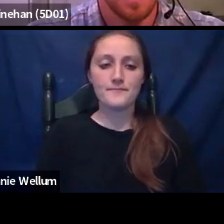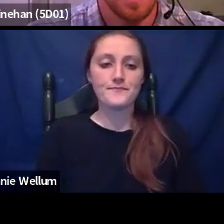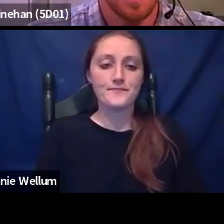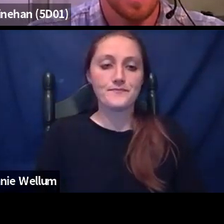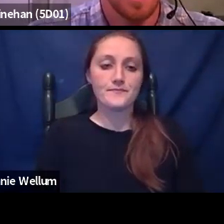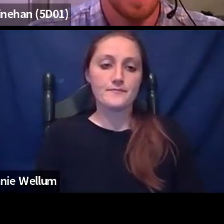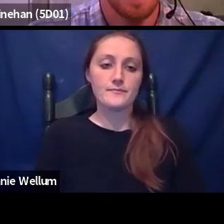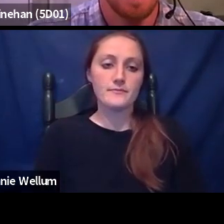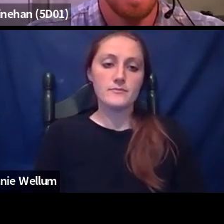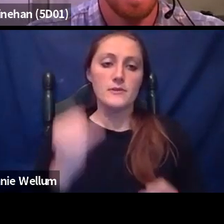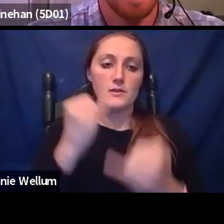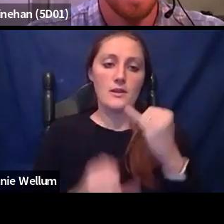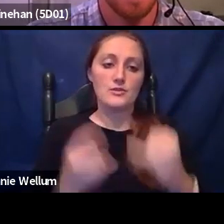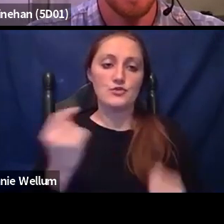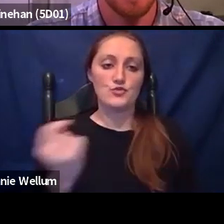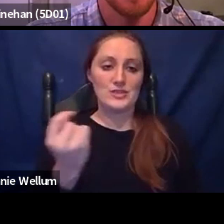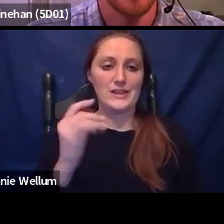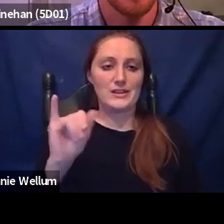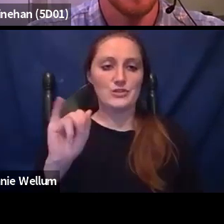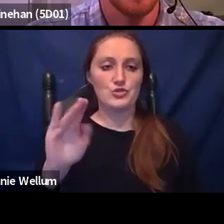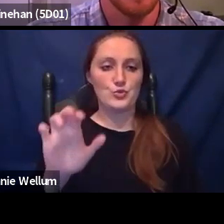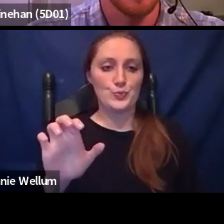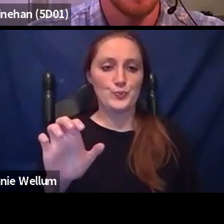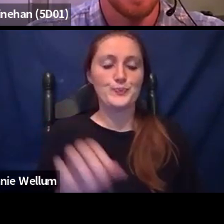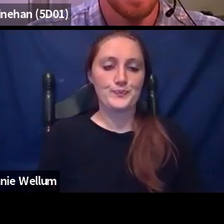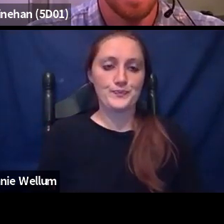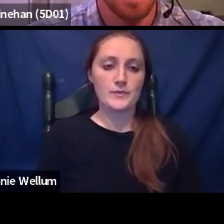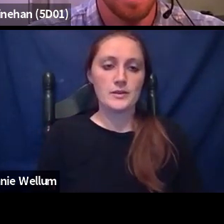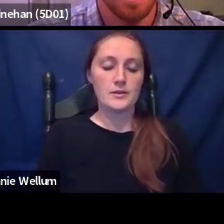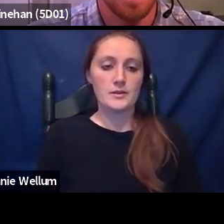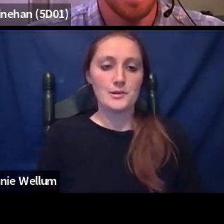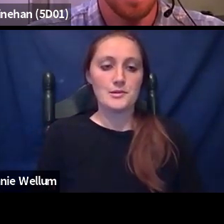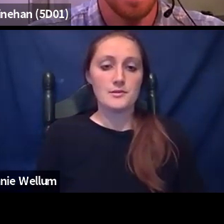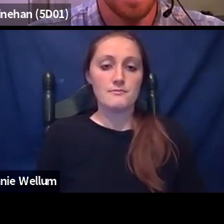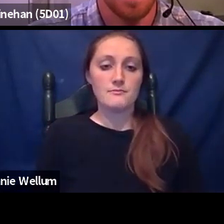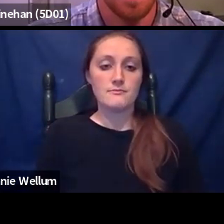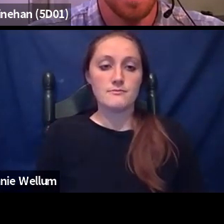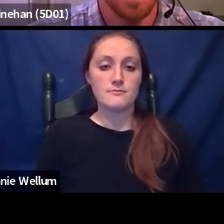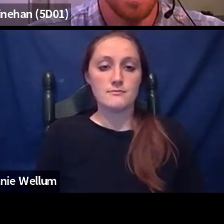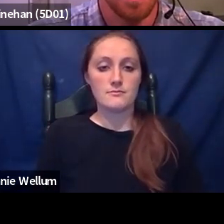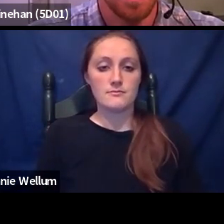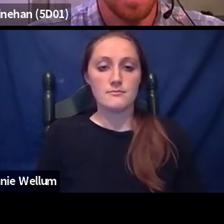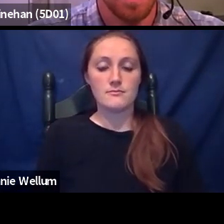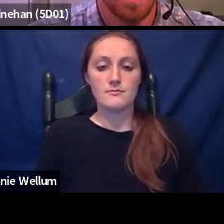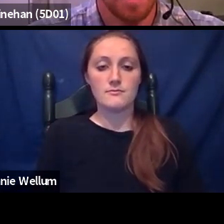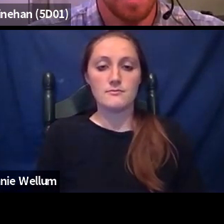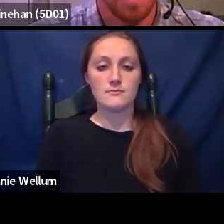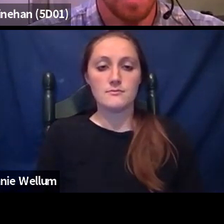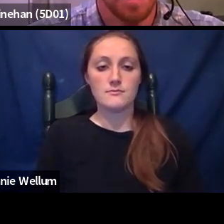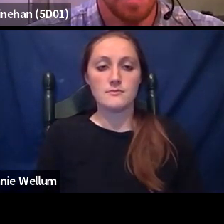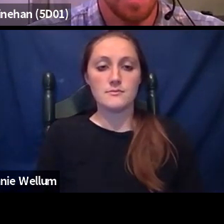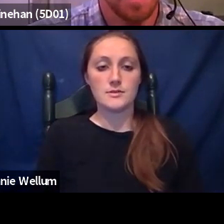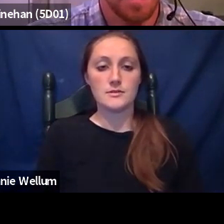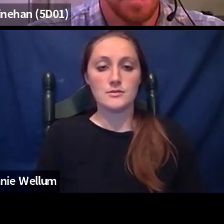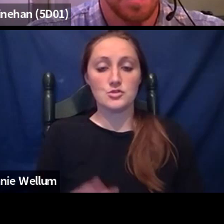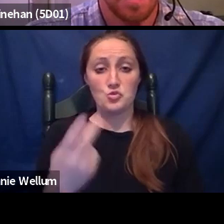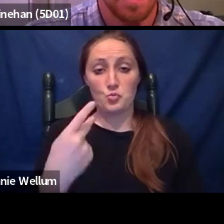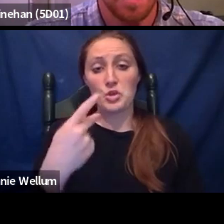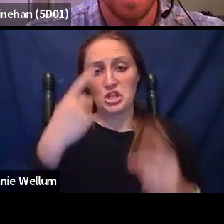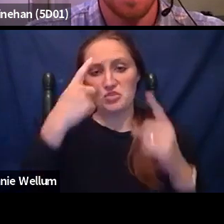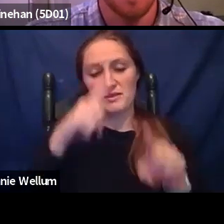The last Tuesday in June. So by all means. Okay. And we'll get you